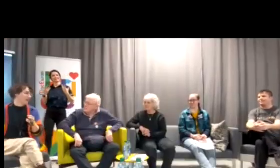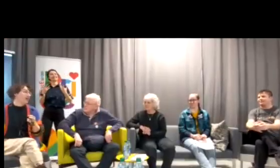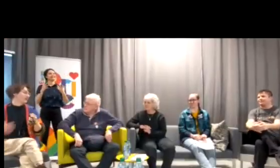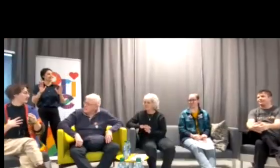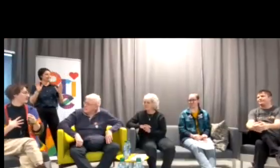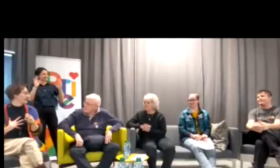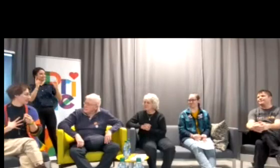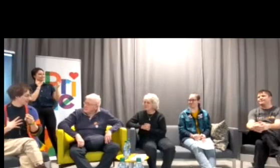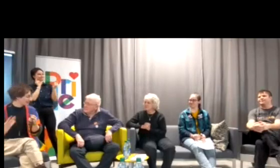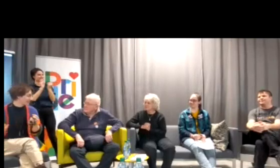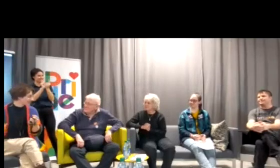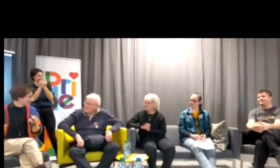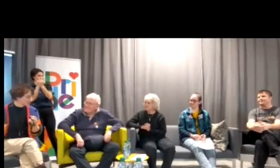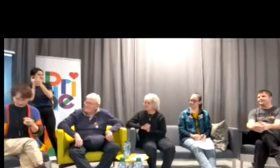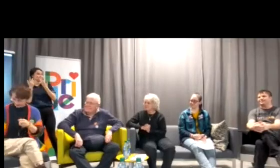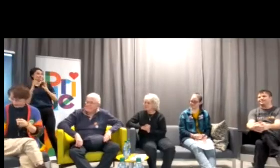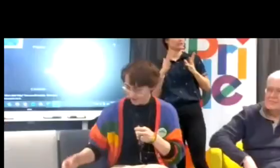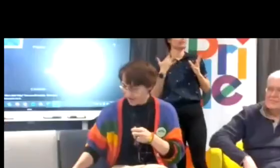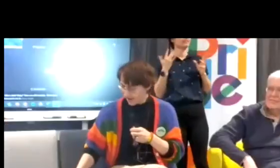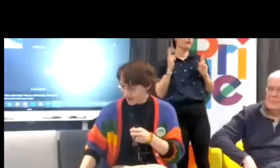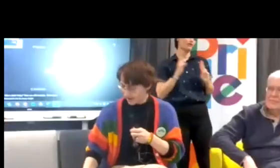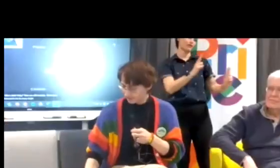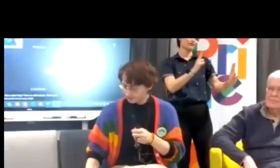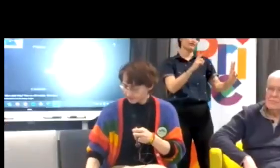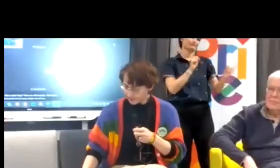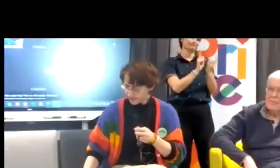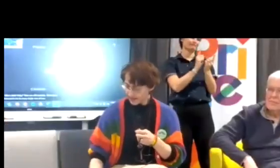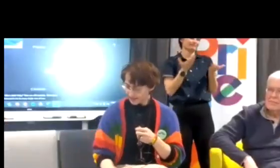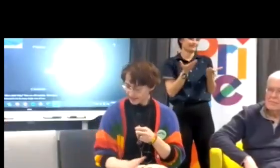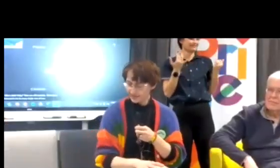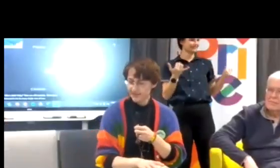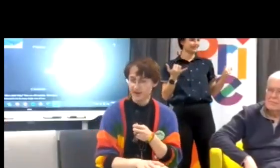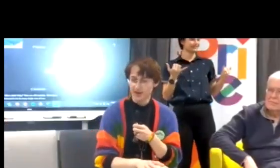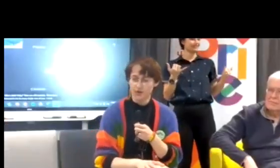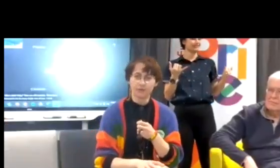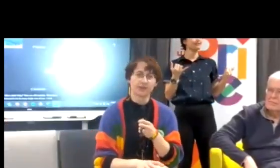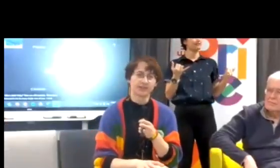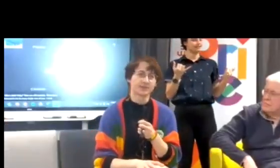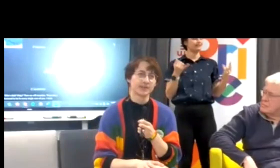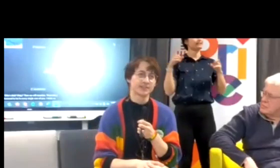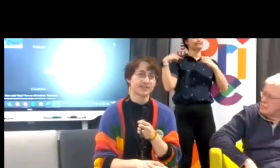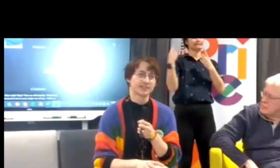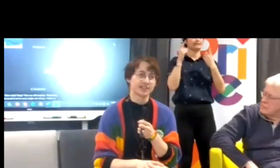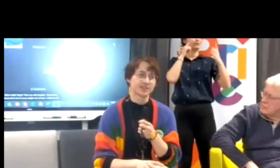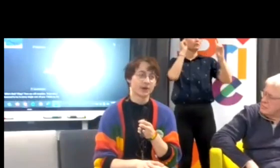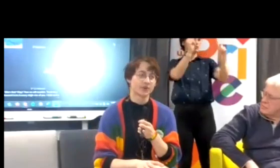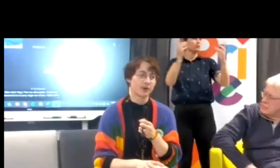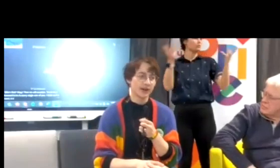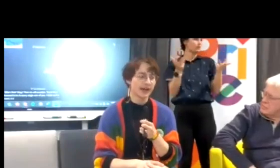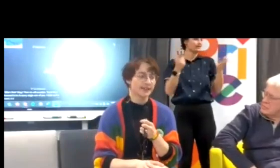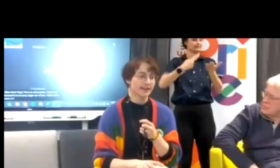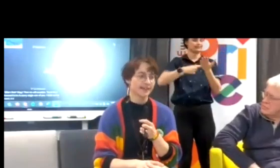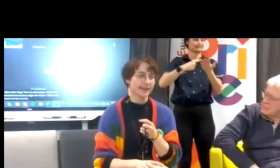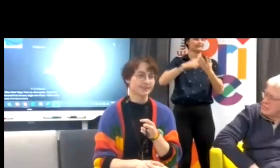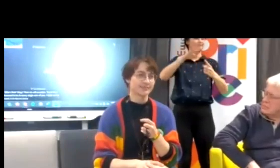I am honored to be in every single one of you. And I think since for this week is to discuss queer